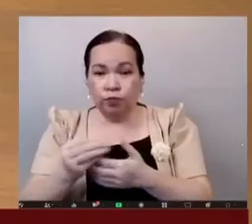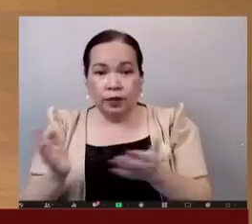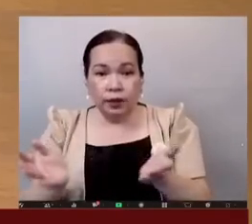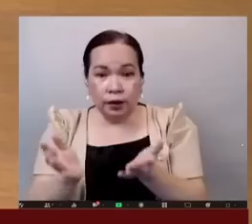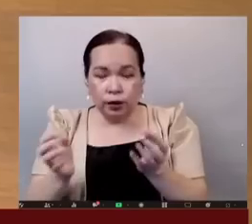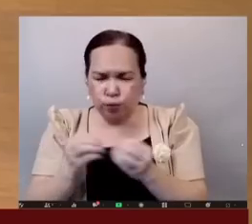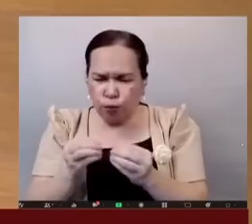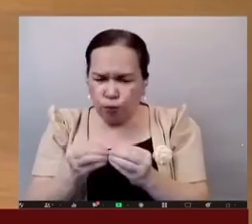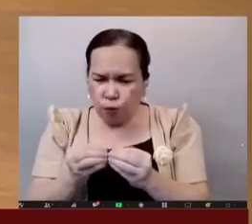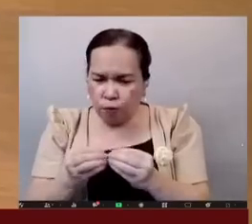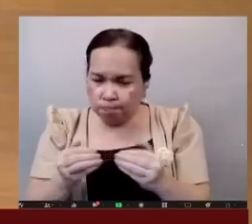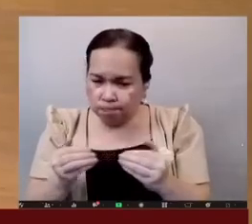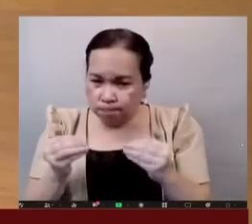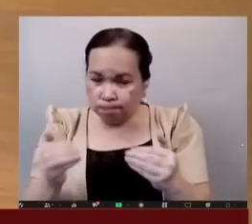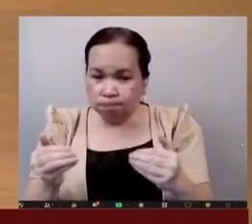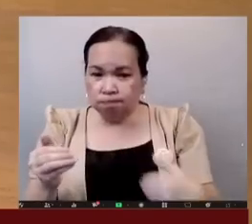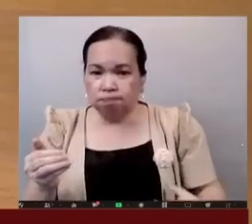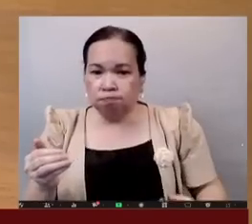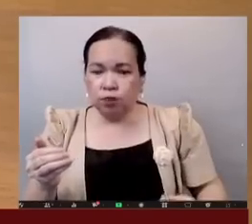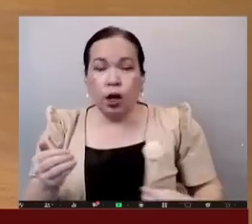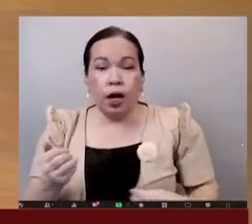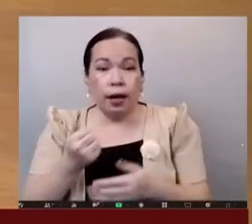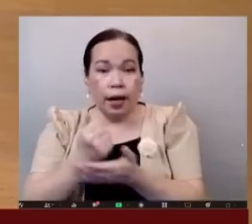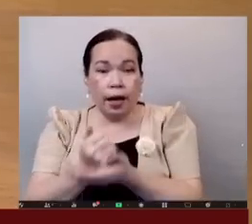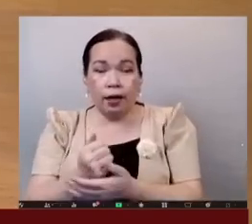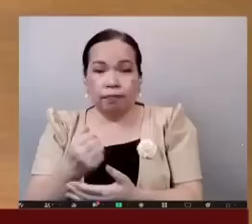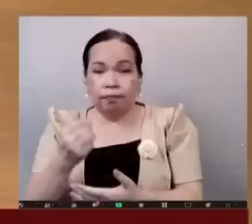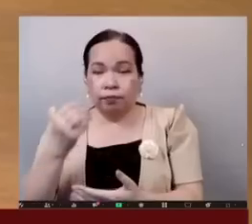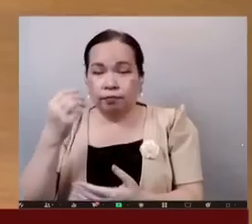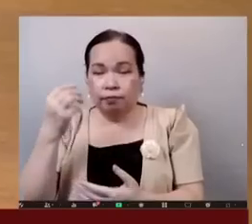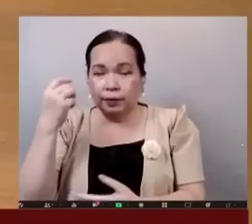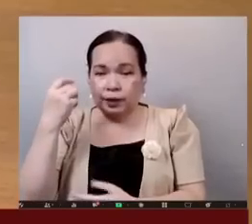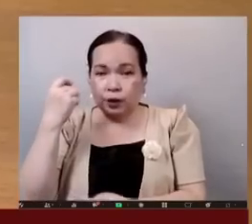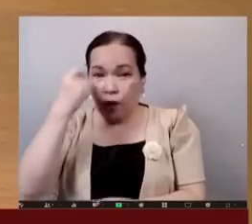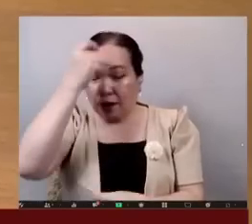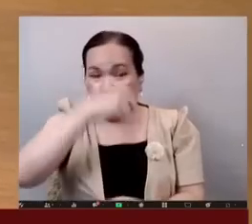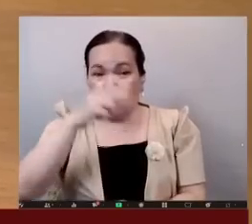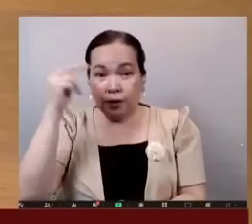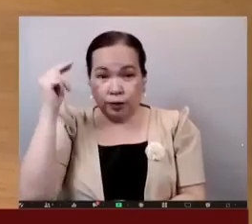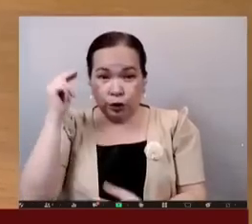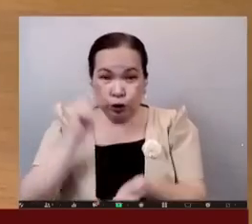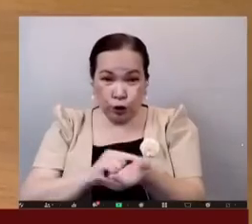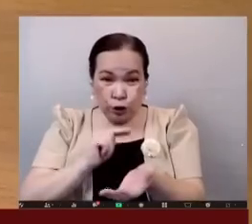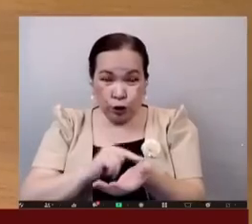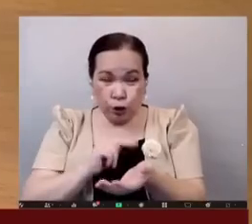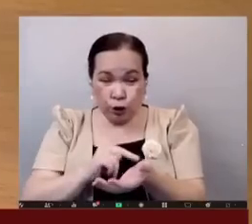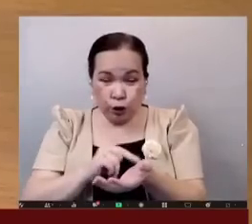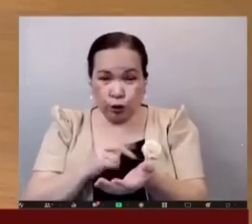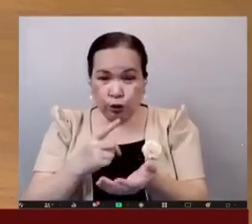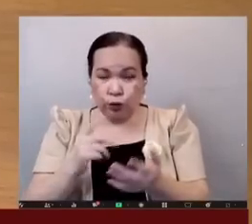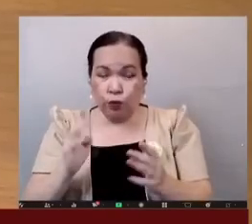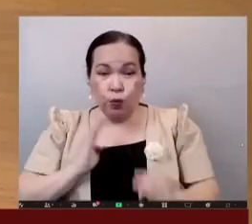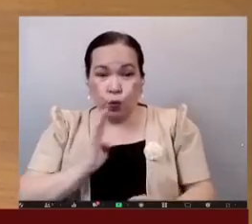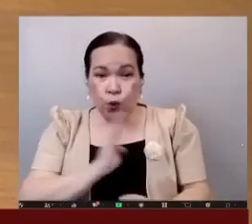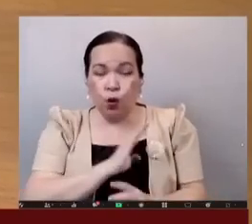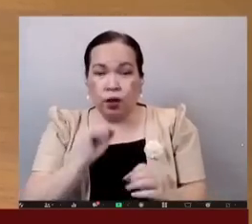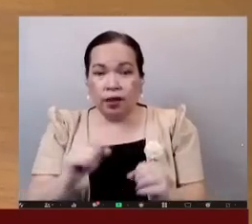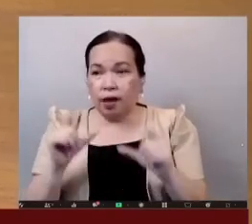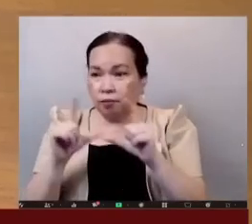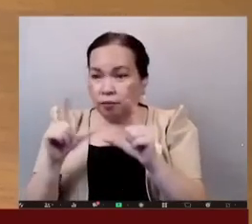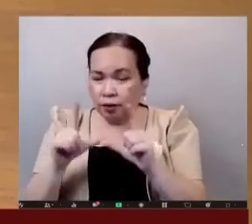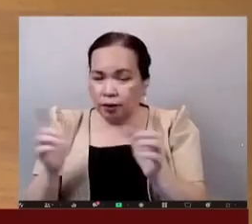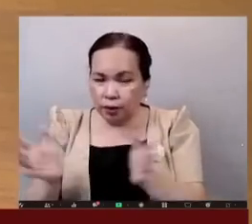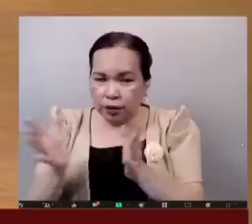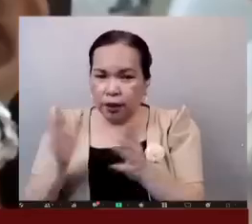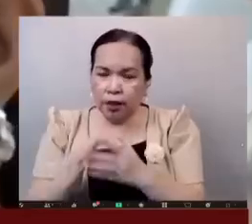further. We are helping nursing graduates hurdle their board exams so that they will obtain their licenses and join our pool